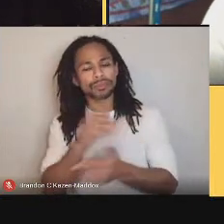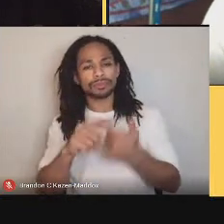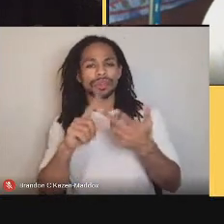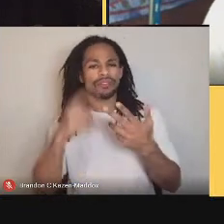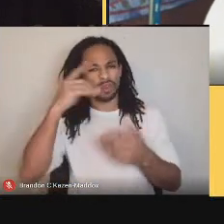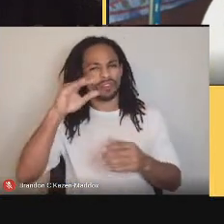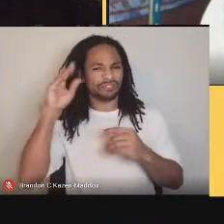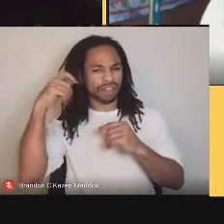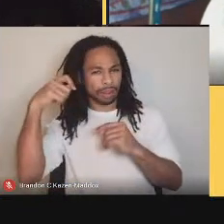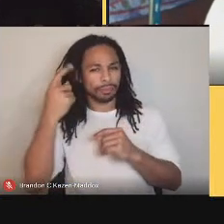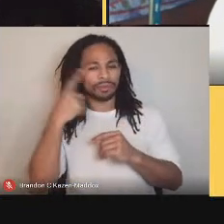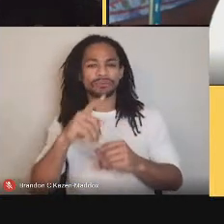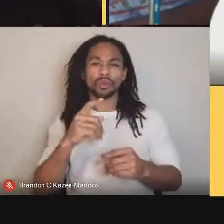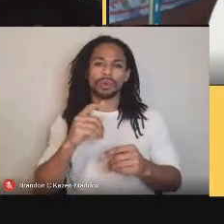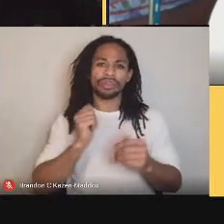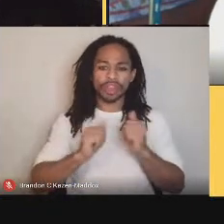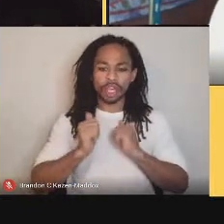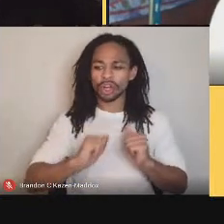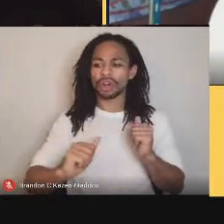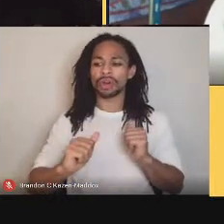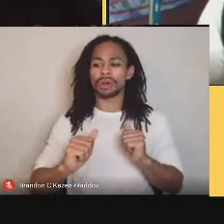or for,